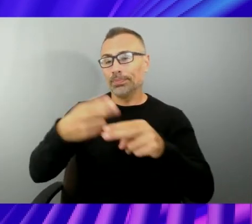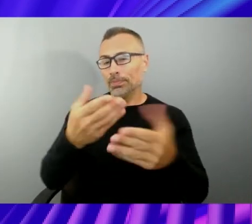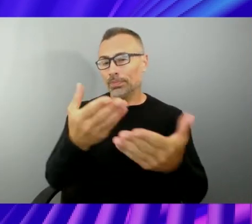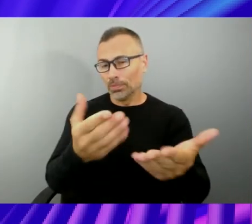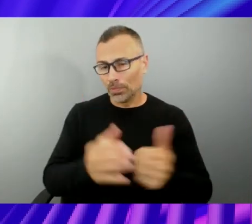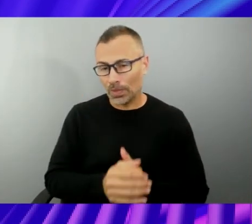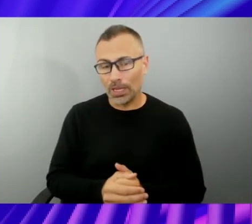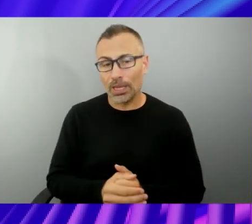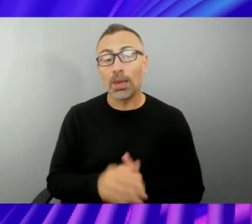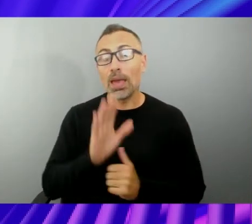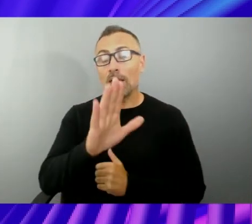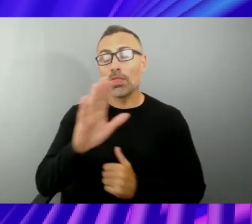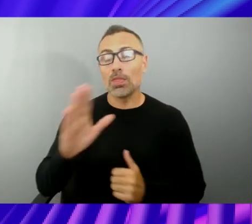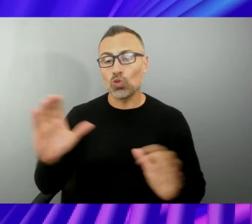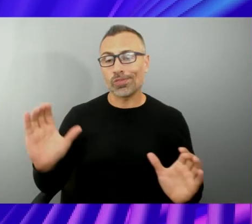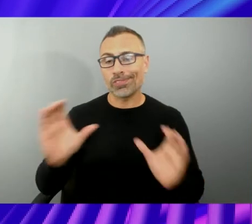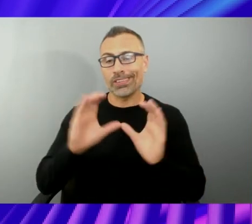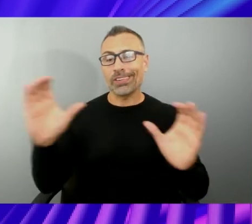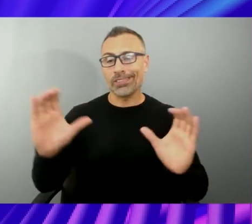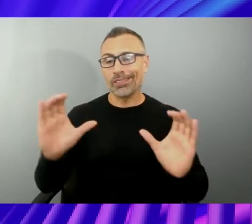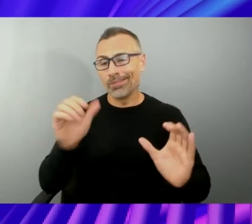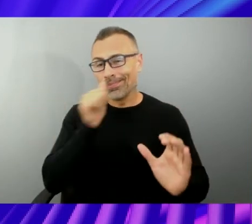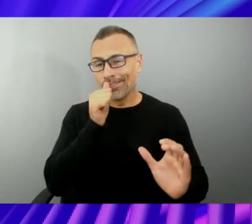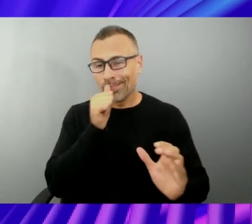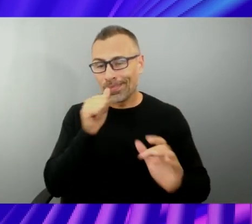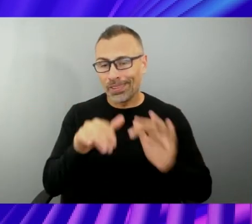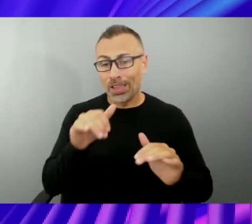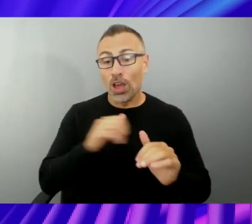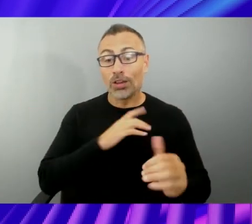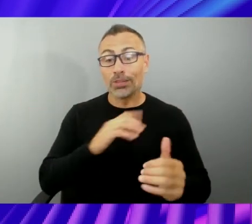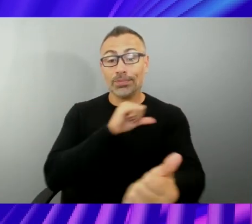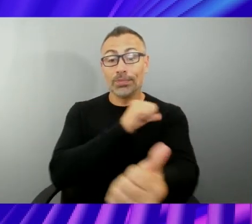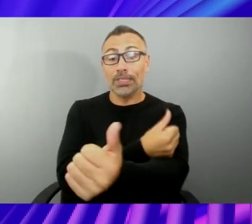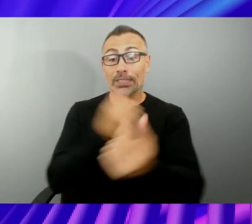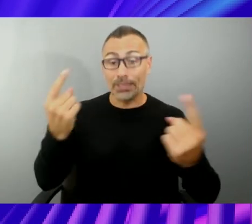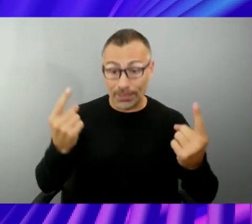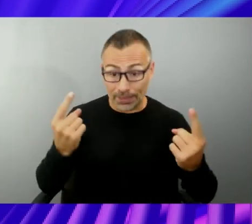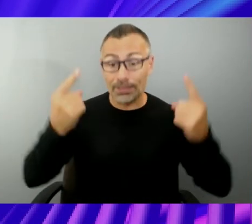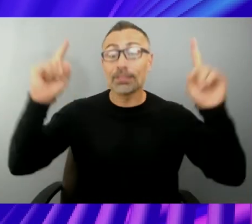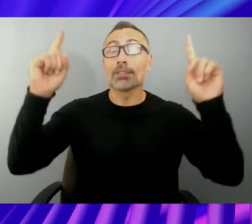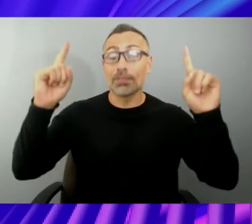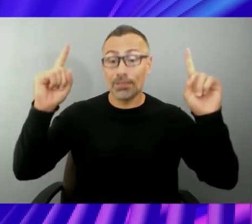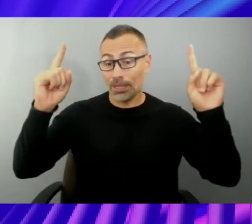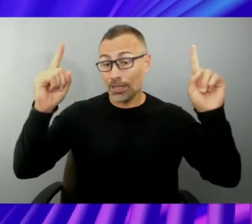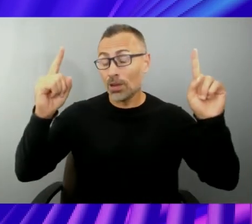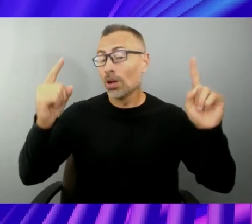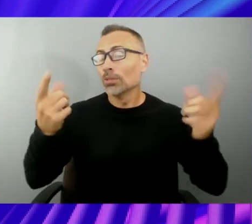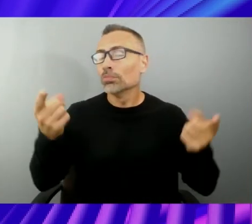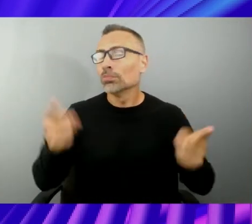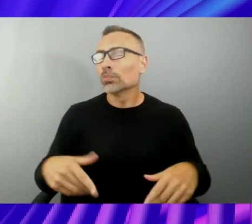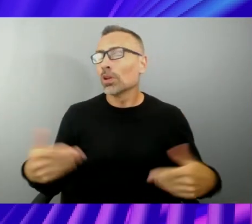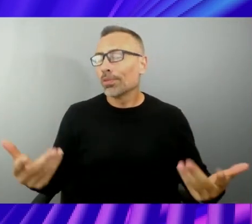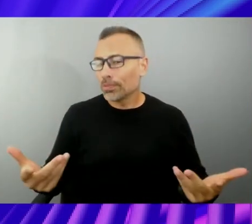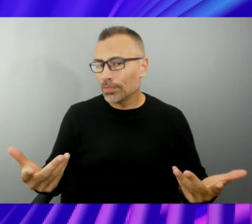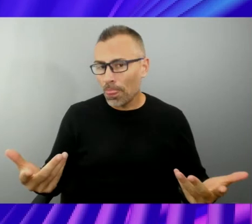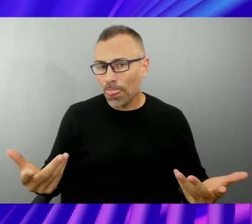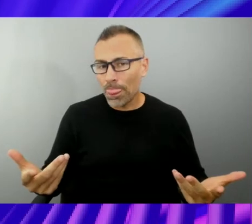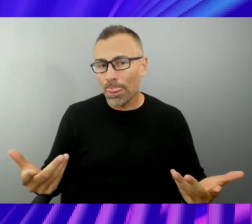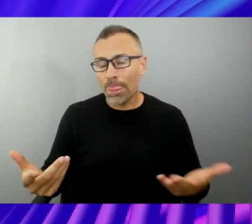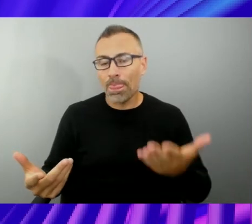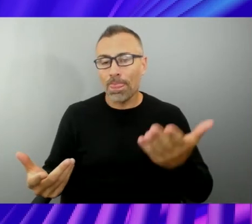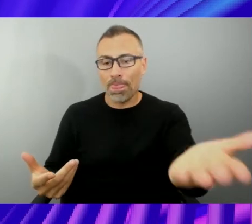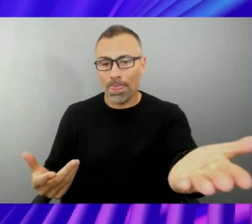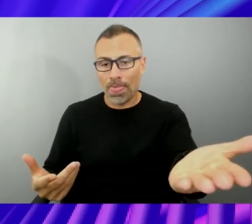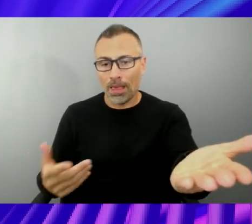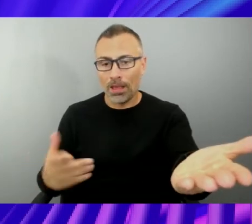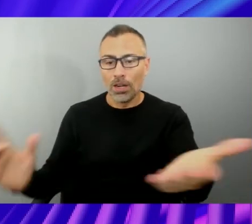Identity credential, then once you authenticate it successfully, once you have like a correct username and password, it will be again taken